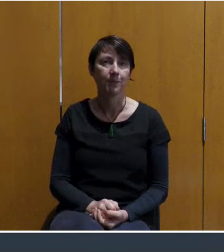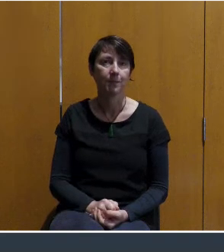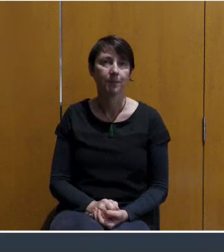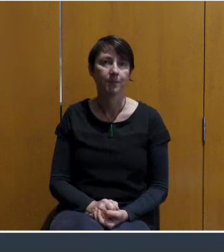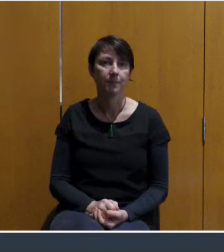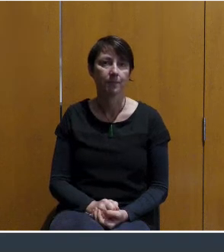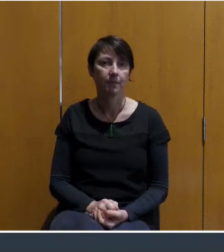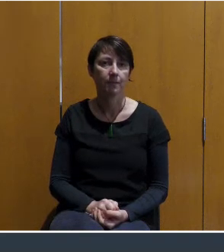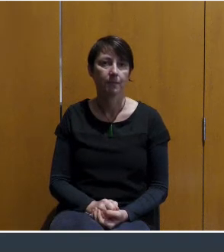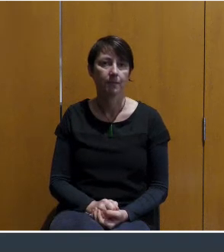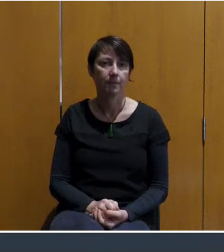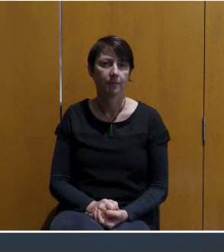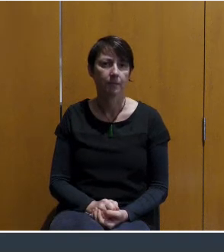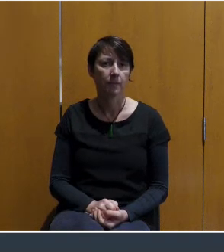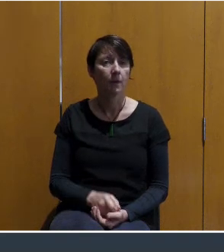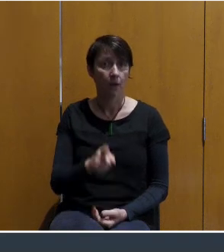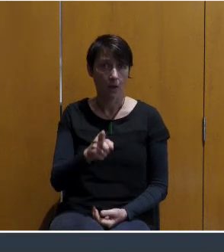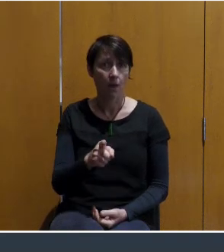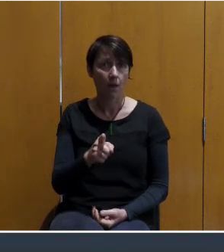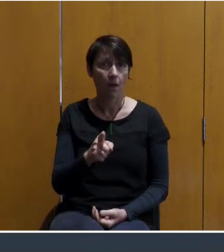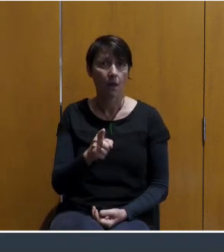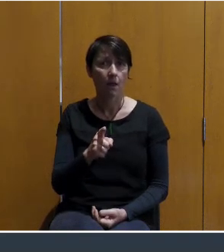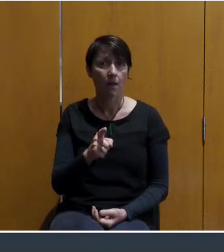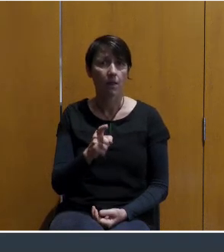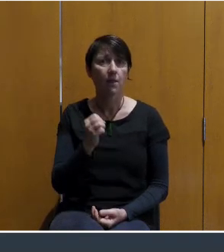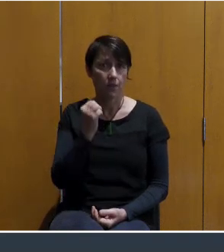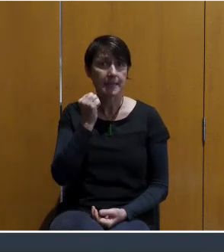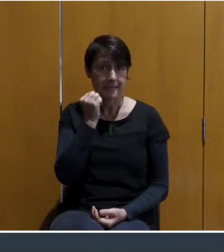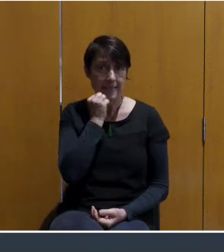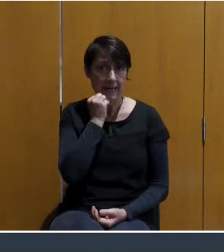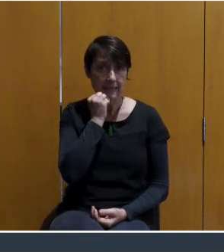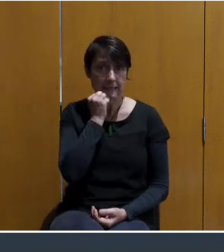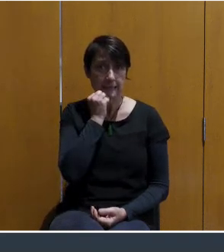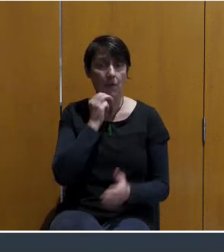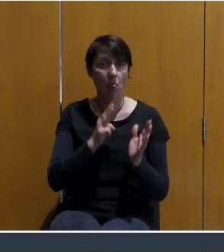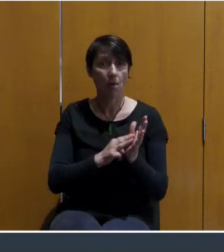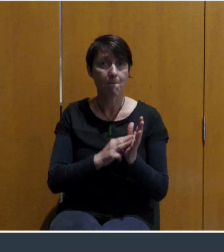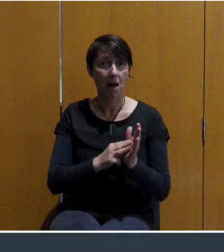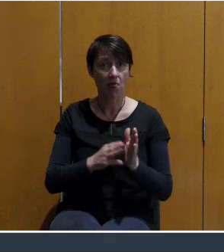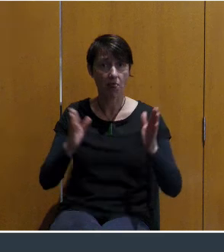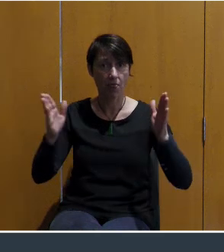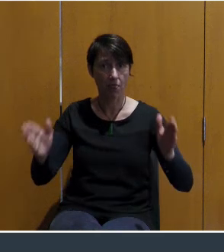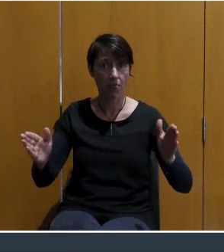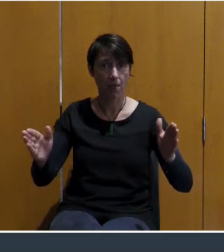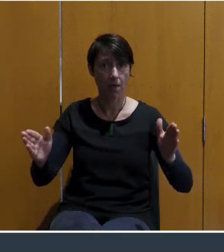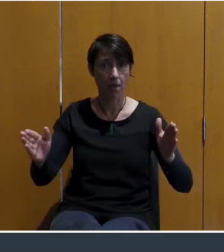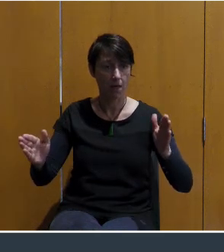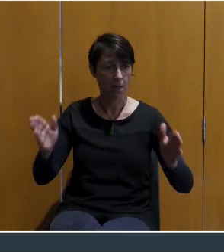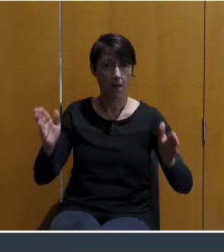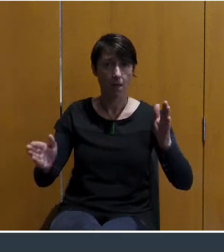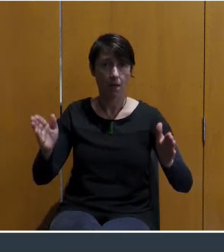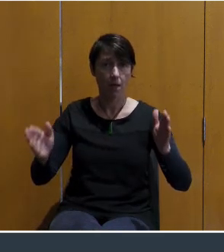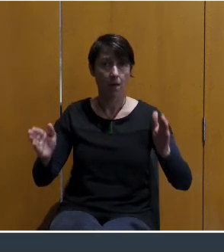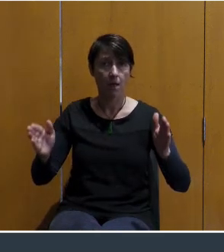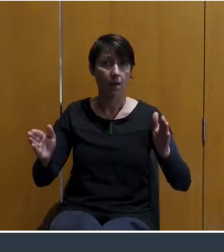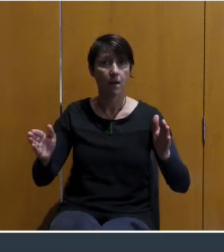That change of the seasonal off-lead, on-lead area in West Shore needs to be amended as well in map